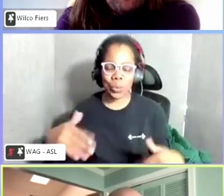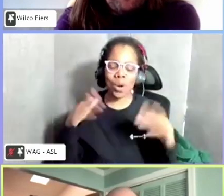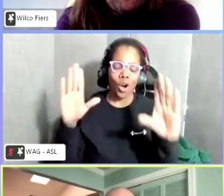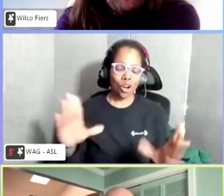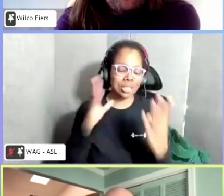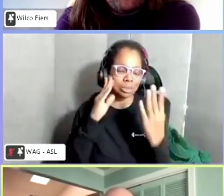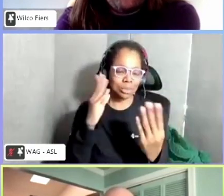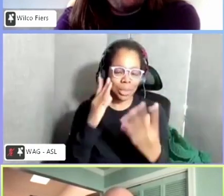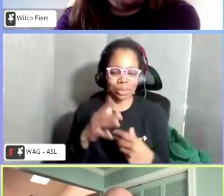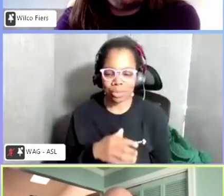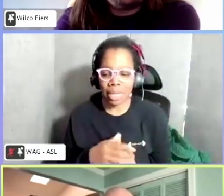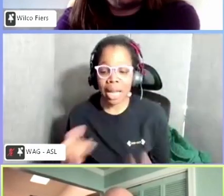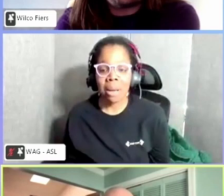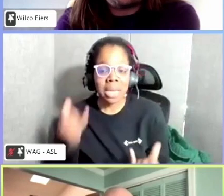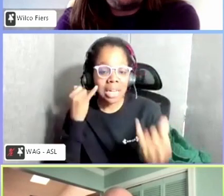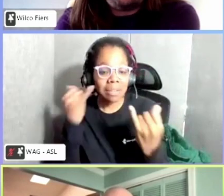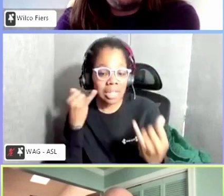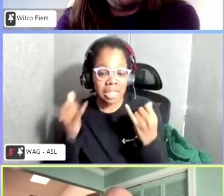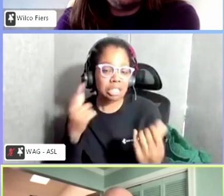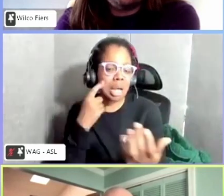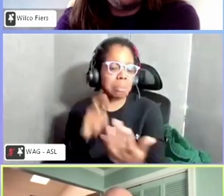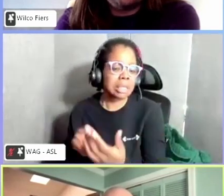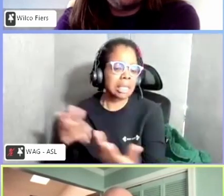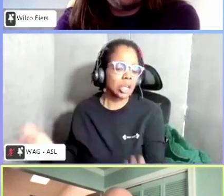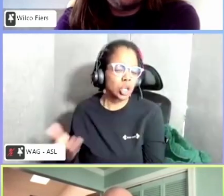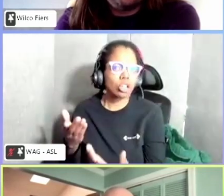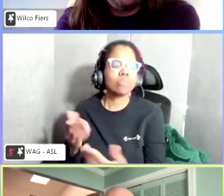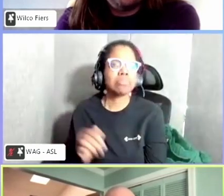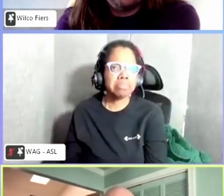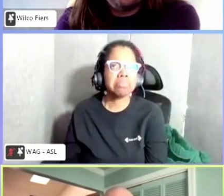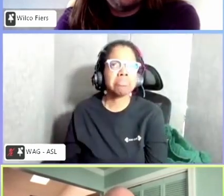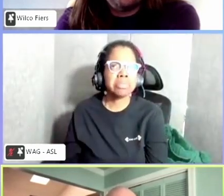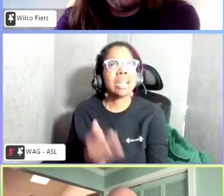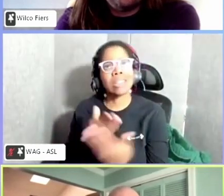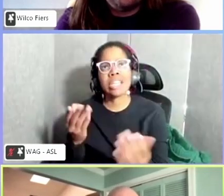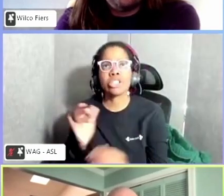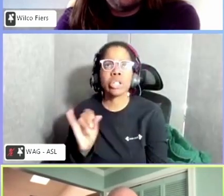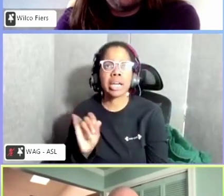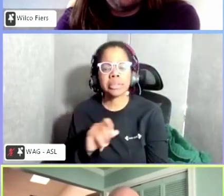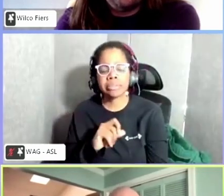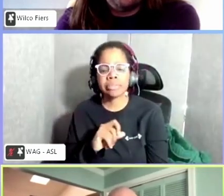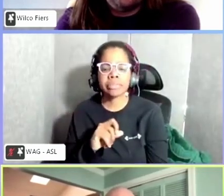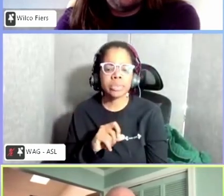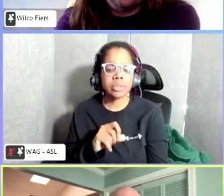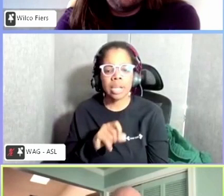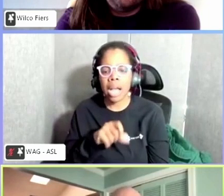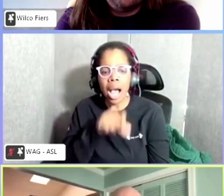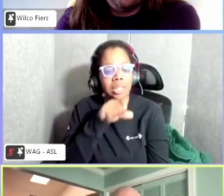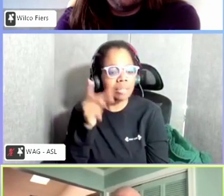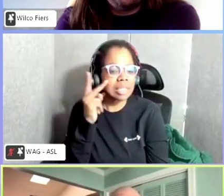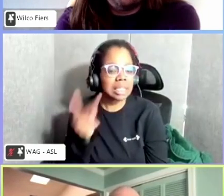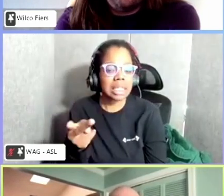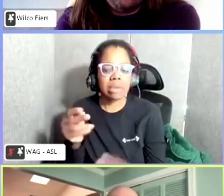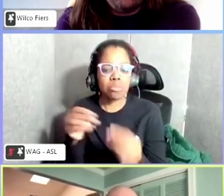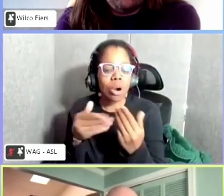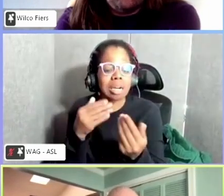So, many of the ideas I'm seeing here, things are like, love to see more